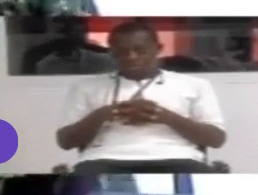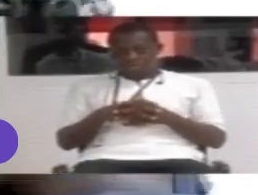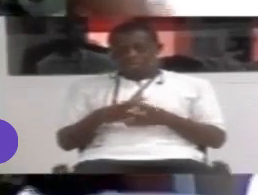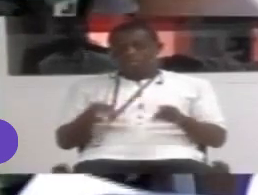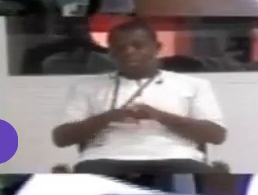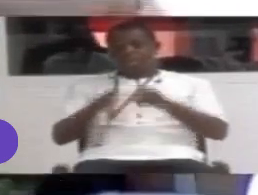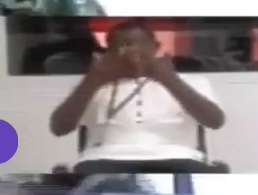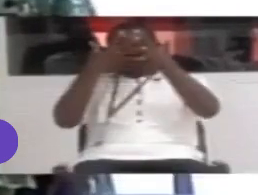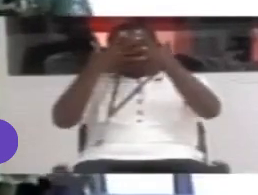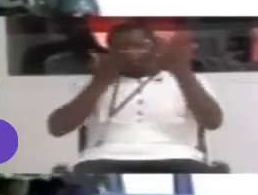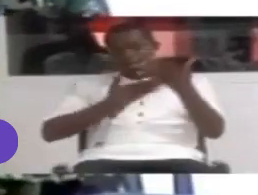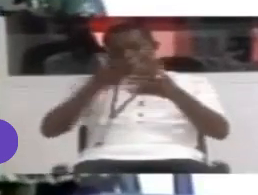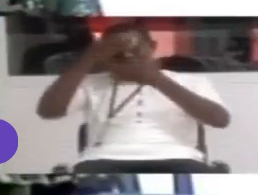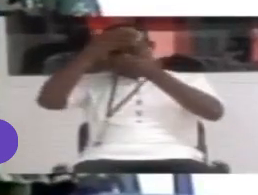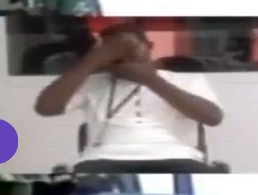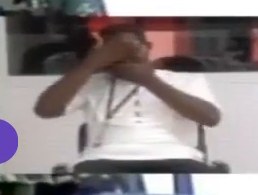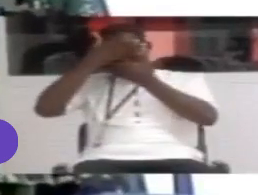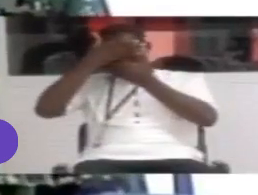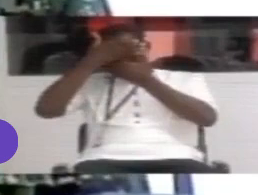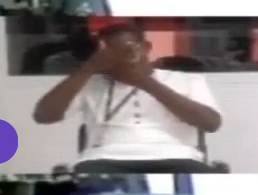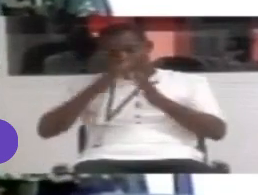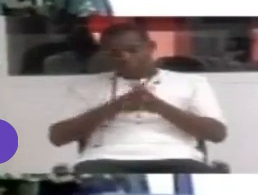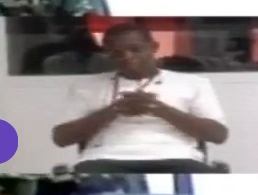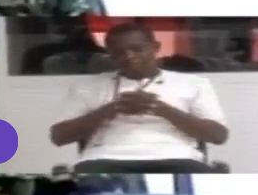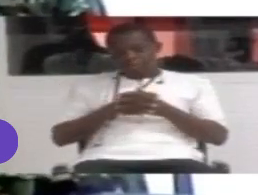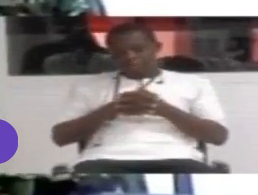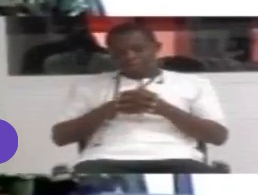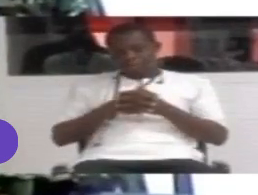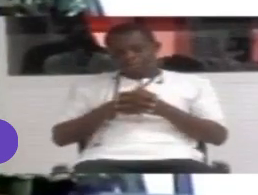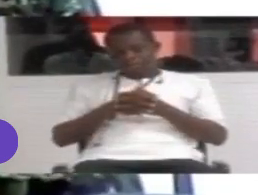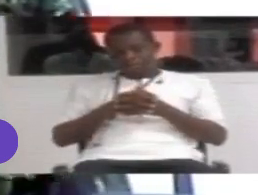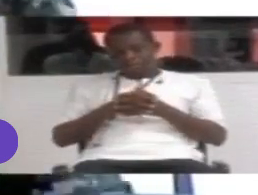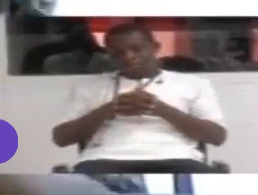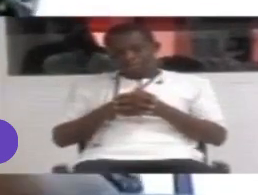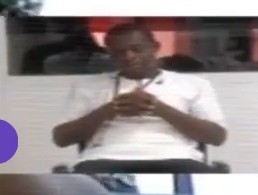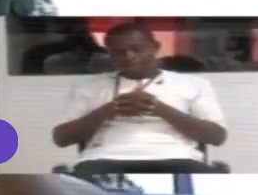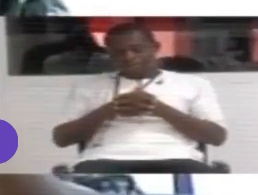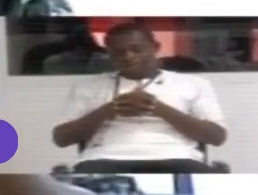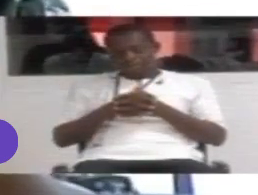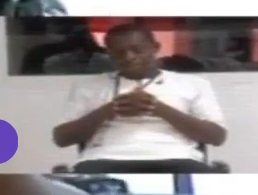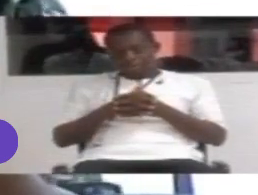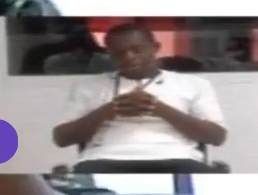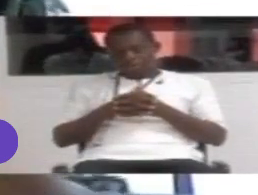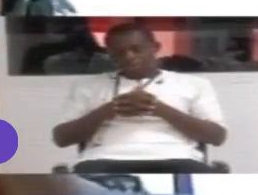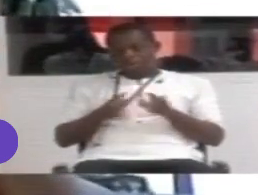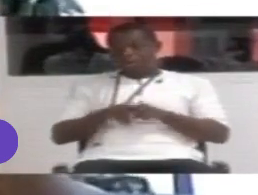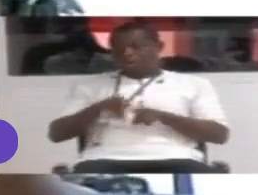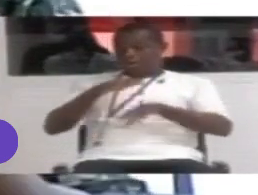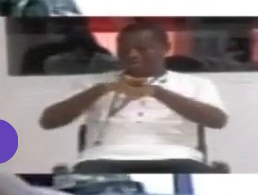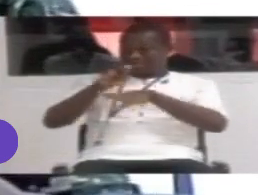Mile 2, ñu ngi solo on mask. At mile 2, we are putting on our masks. Fi nak